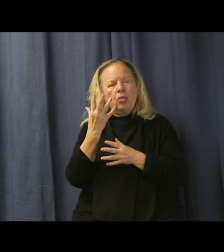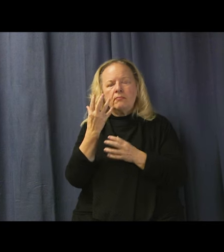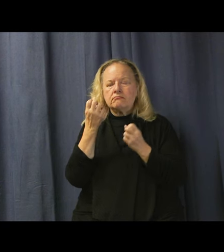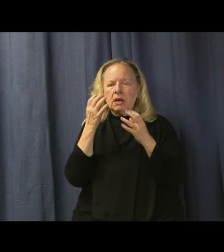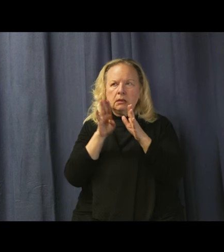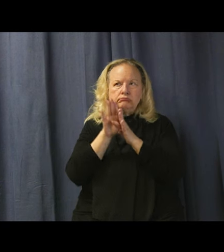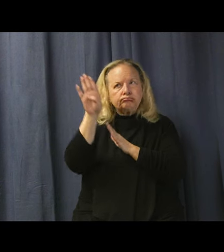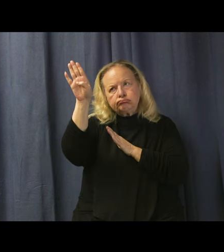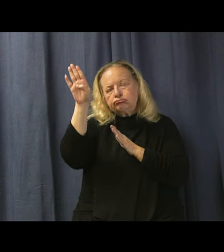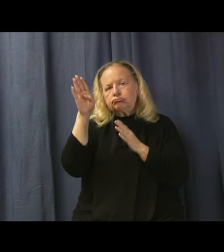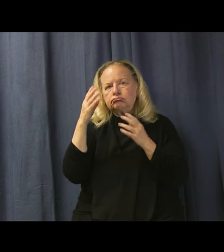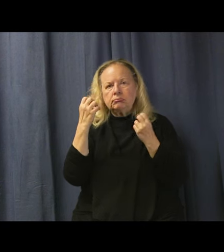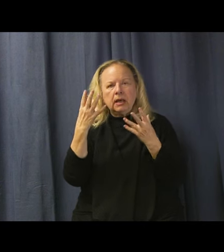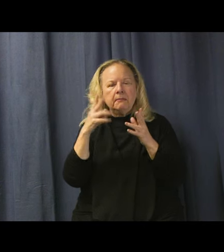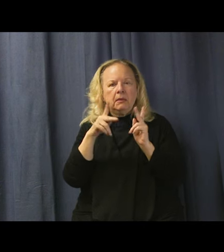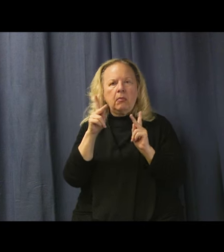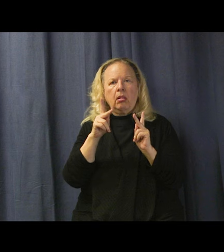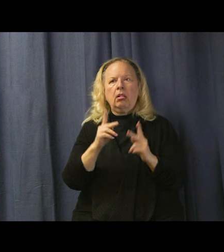that died in the flood.